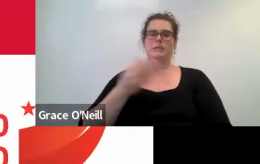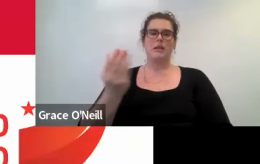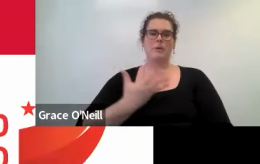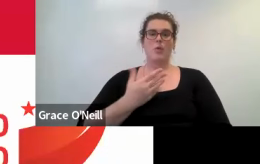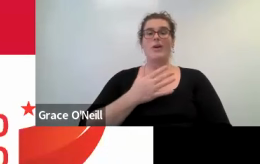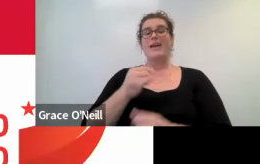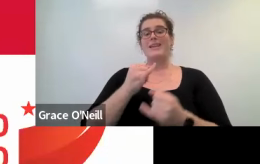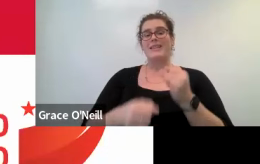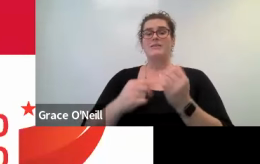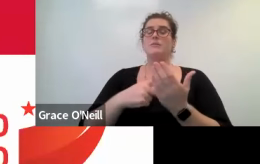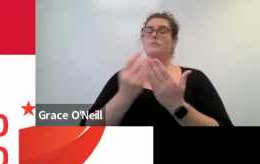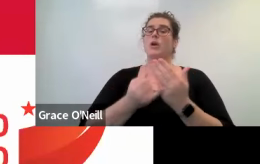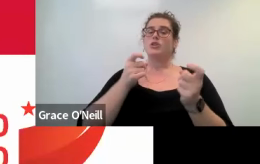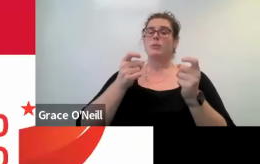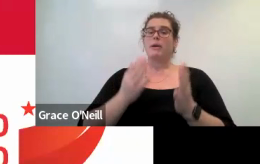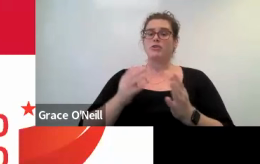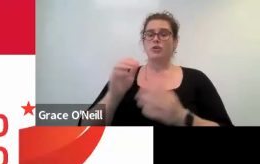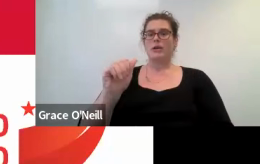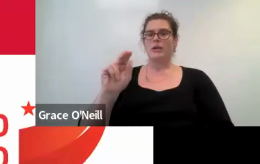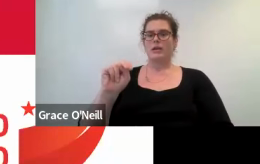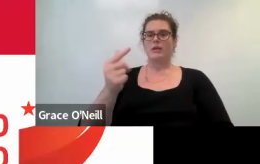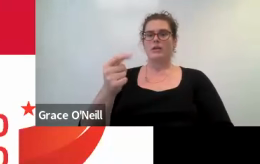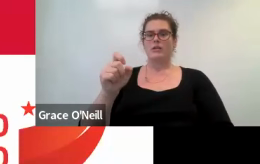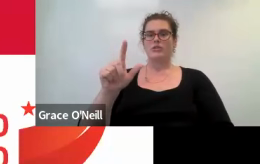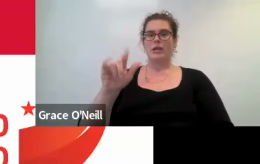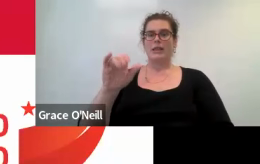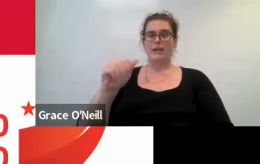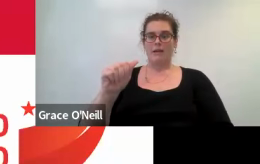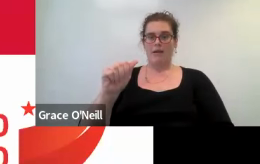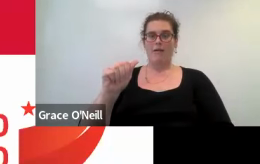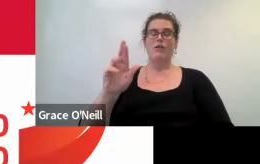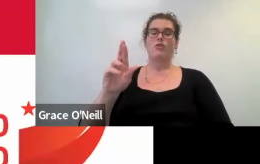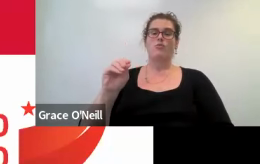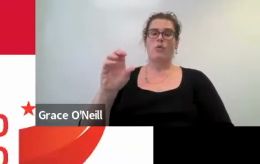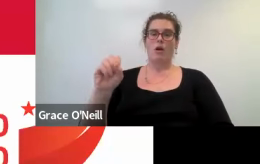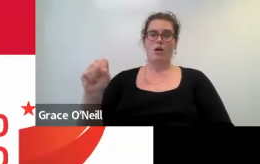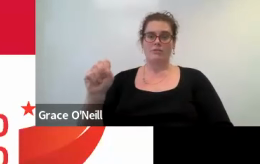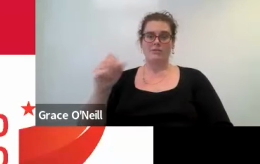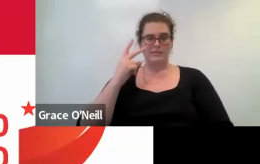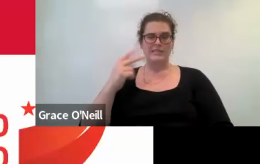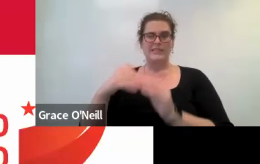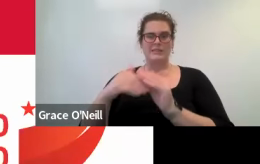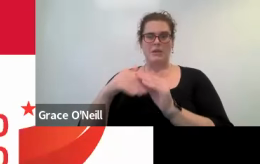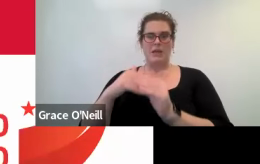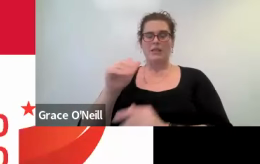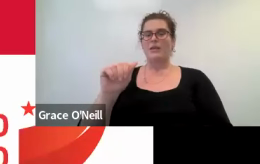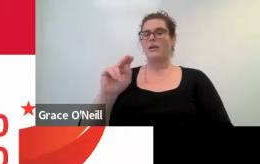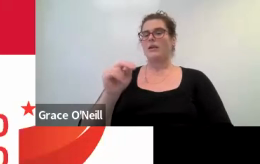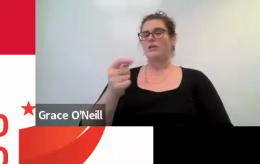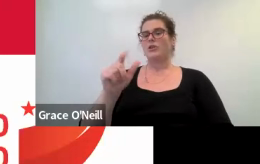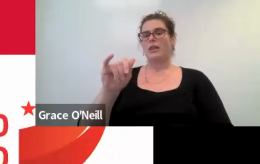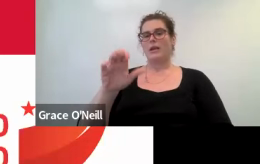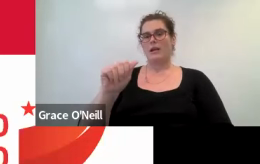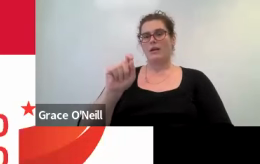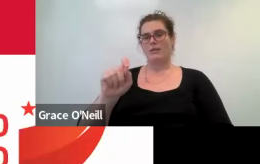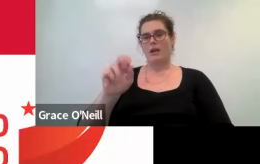manager on this, Angelica Ross, her contact information is here. If there are questions later on that